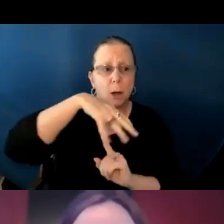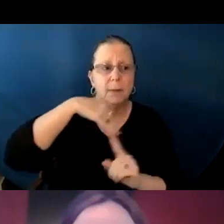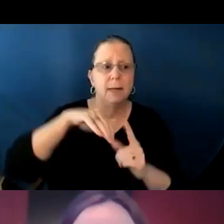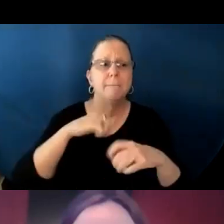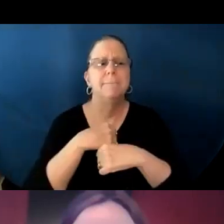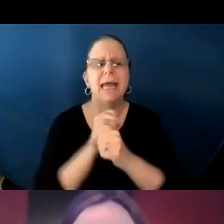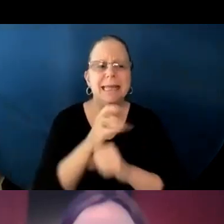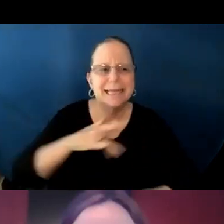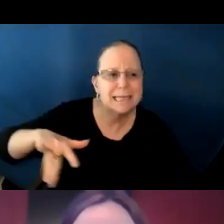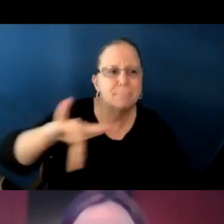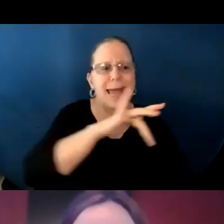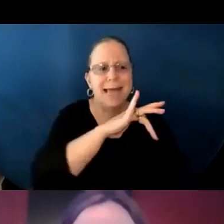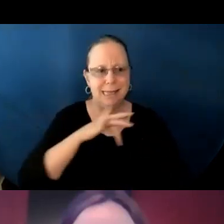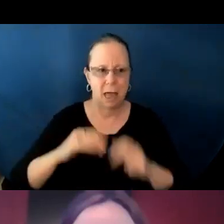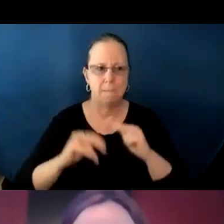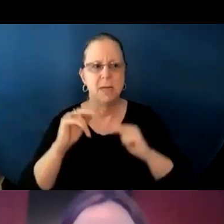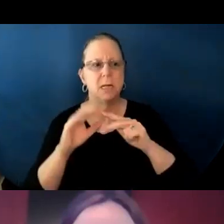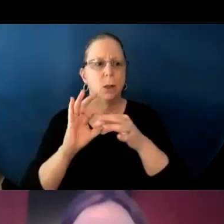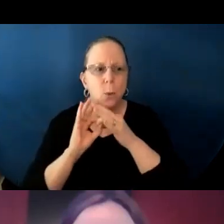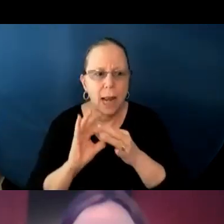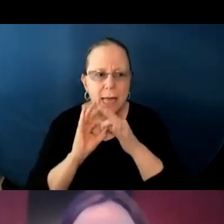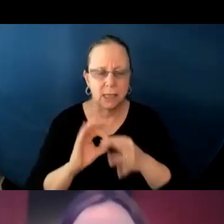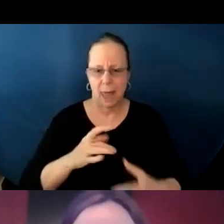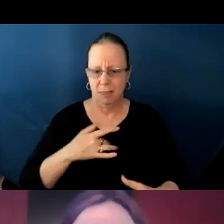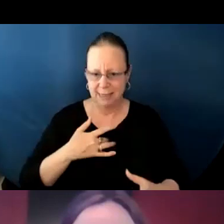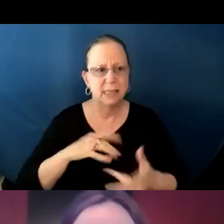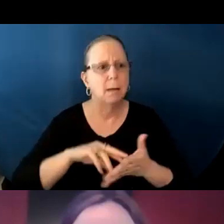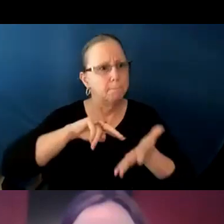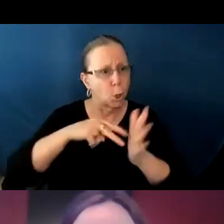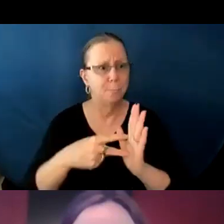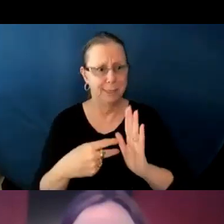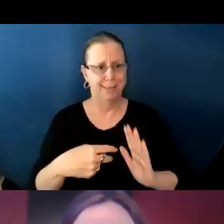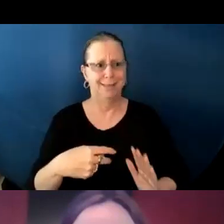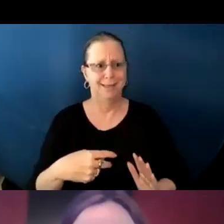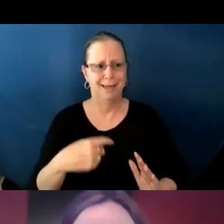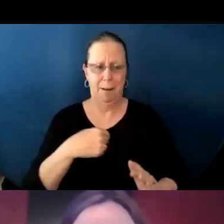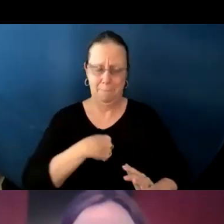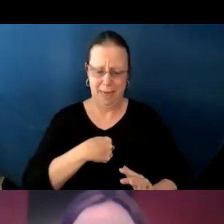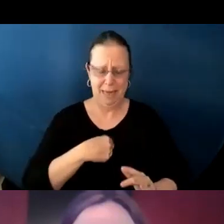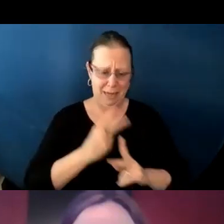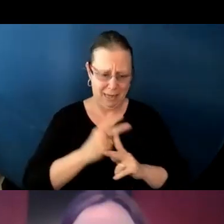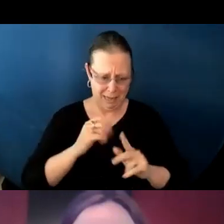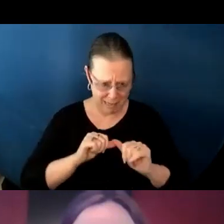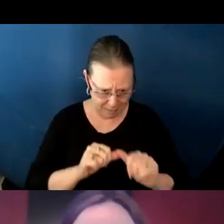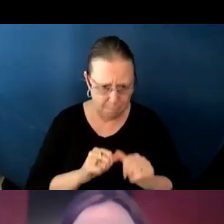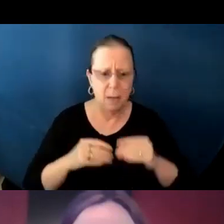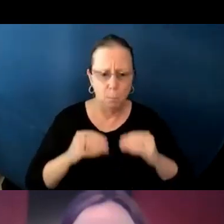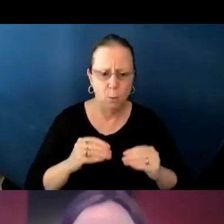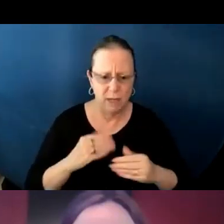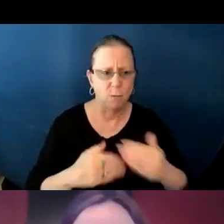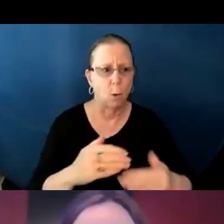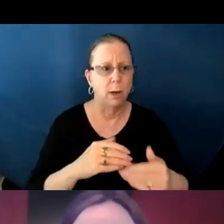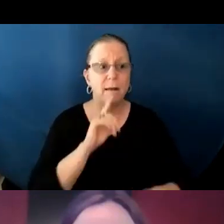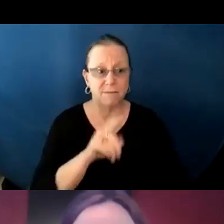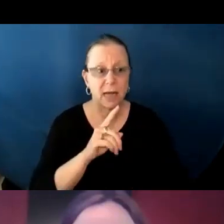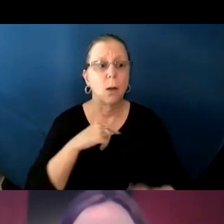space, built the relationships, and the sense of purpose in me to keep me moving forward. In fact, I got expelled from